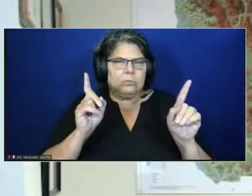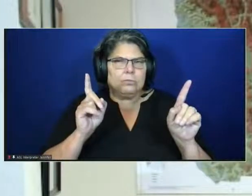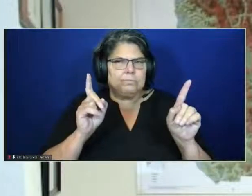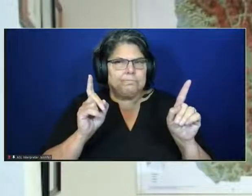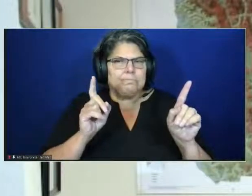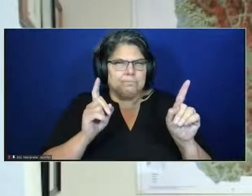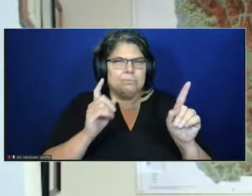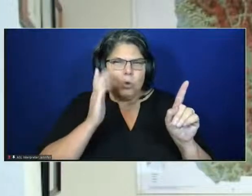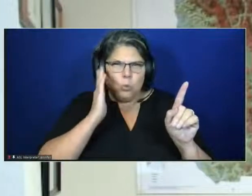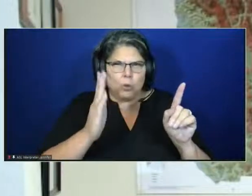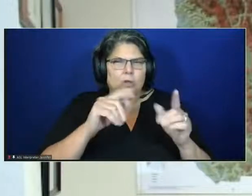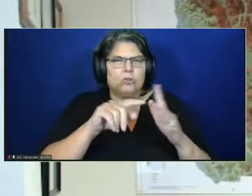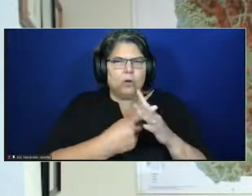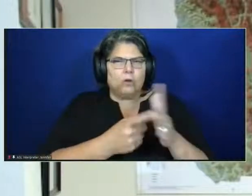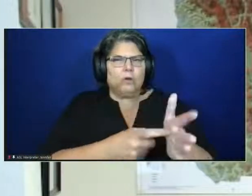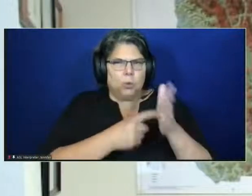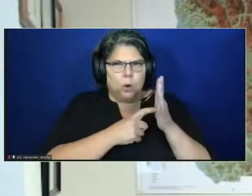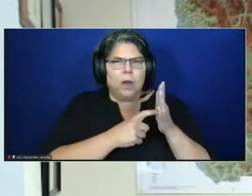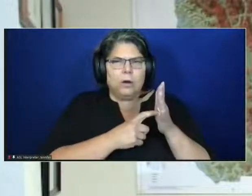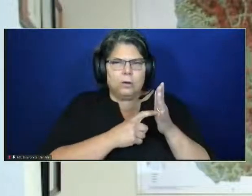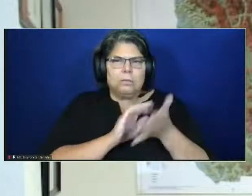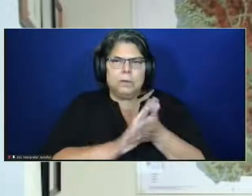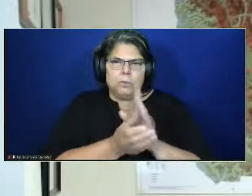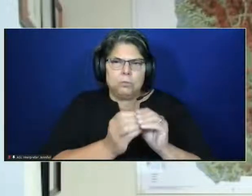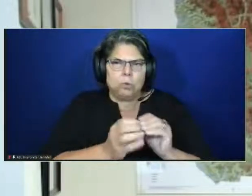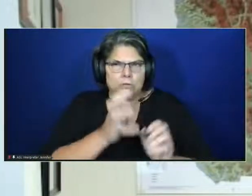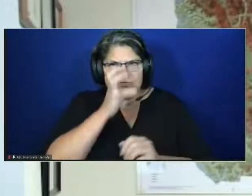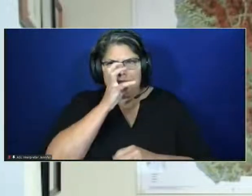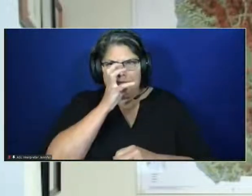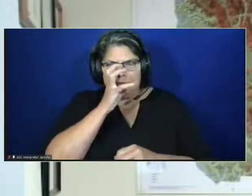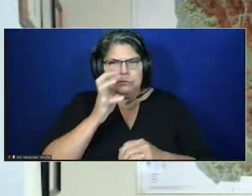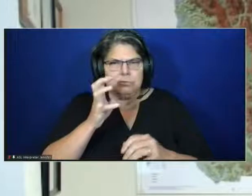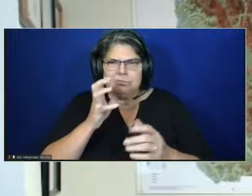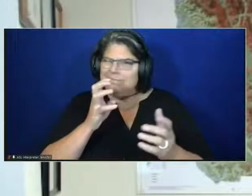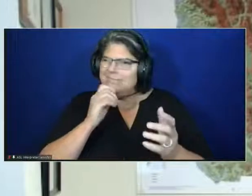requirement with less exemptions once the